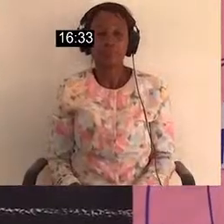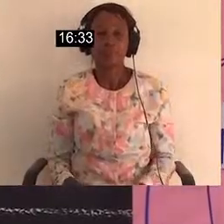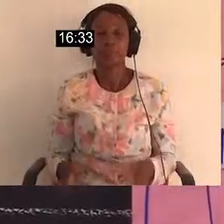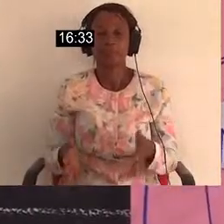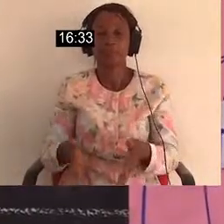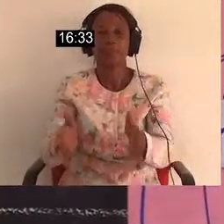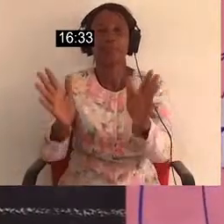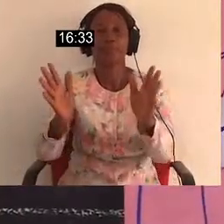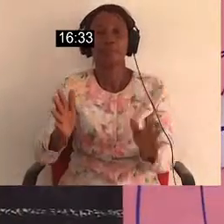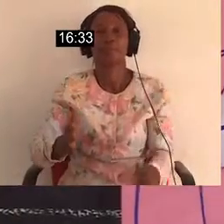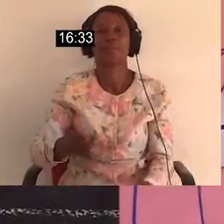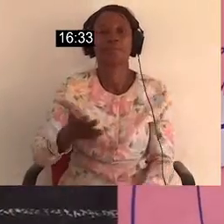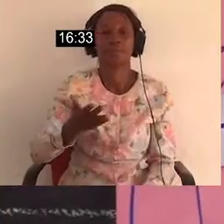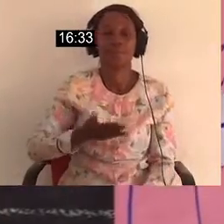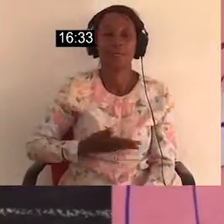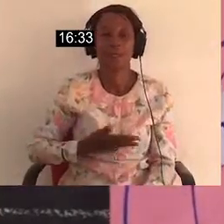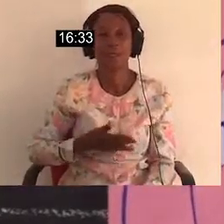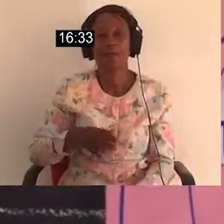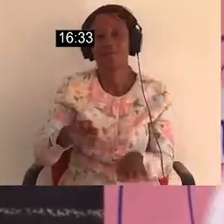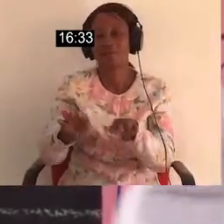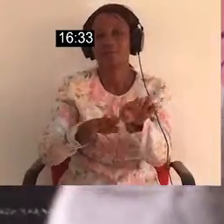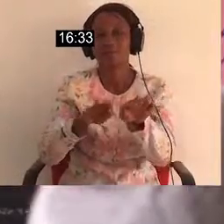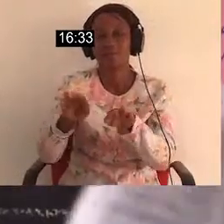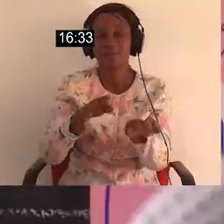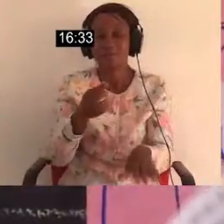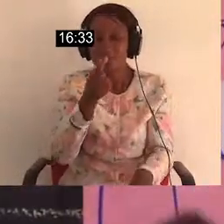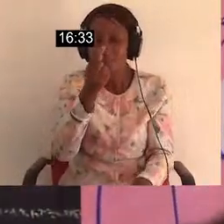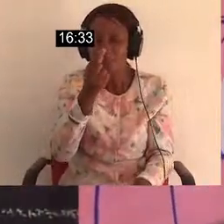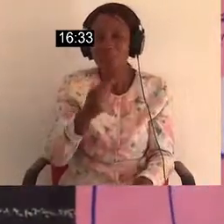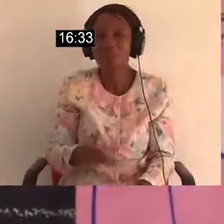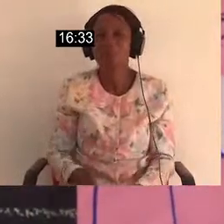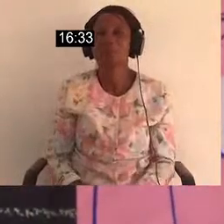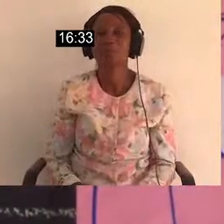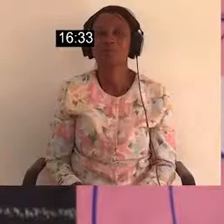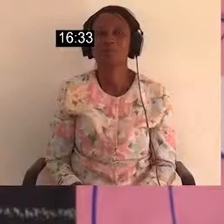let's have a little practice.